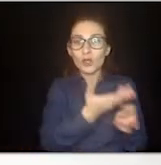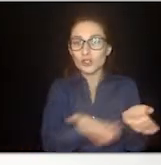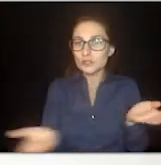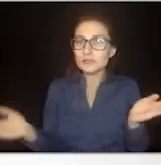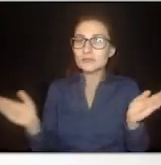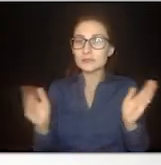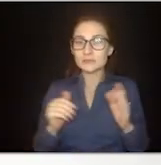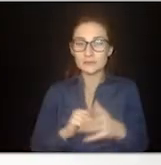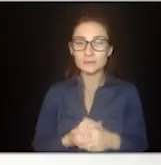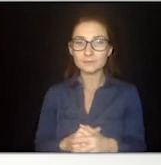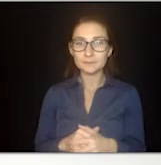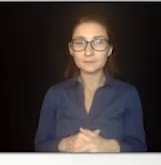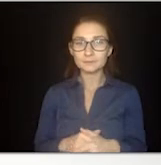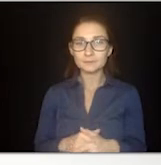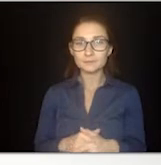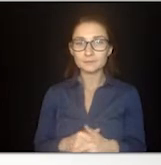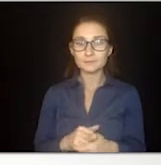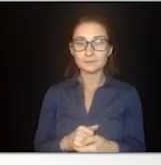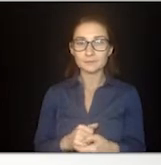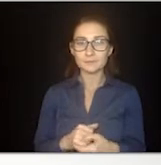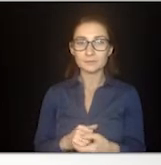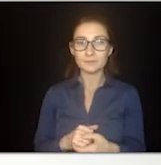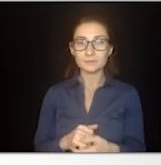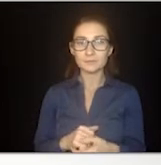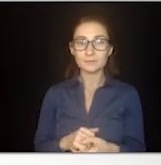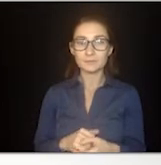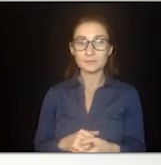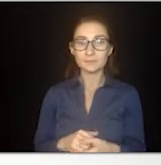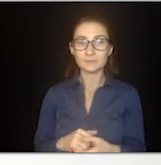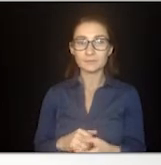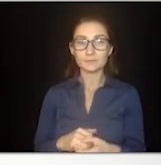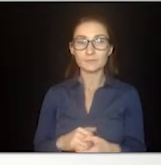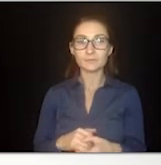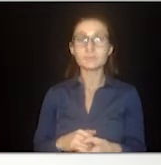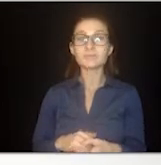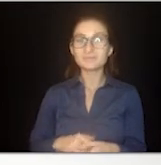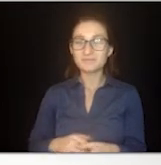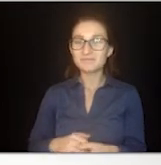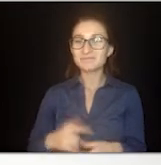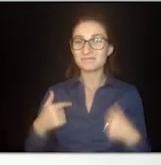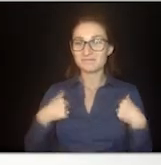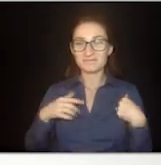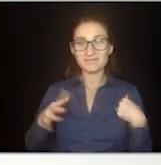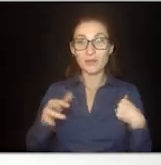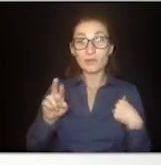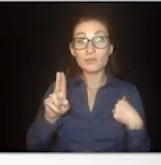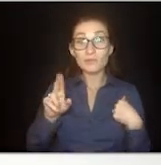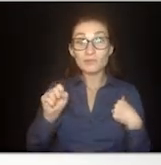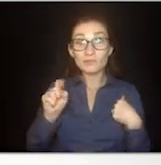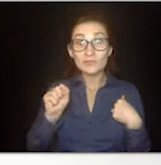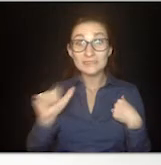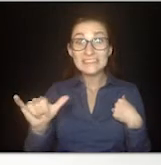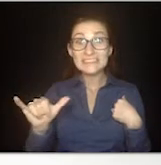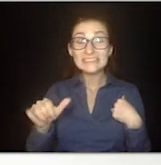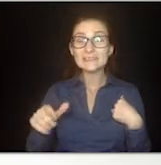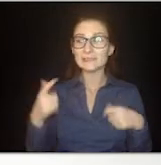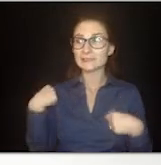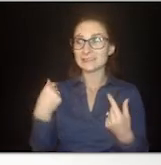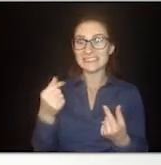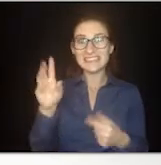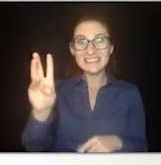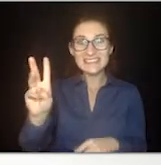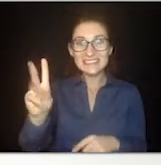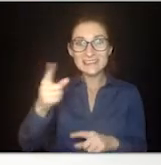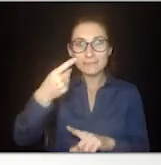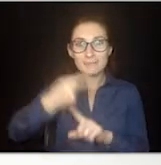want to be sure we understand. Oh, wrong one. I'm trying to do this for the clicker. I'm a little rusty. It's been